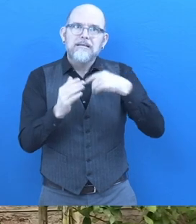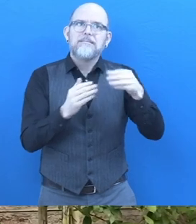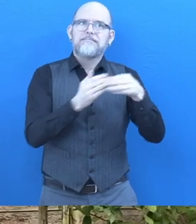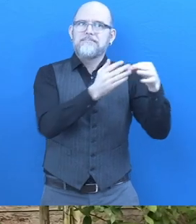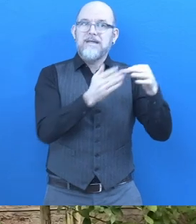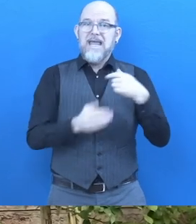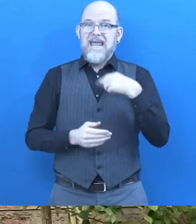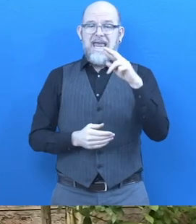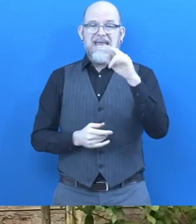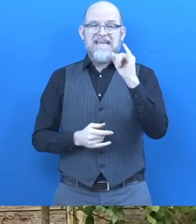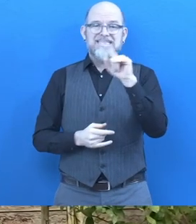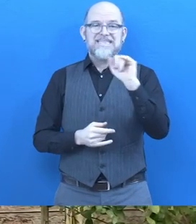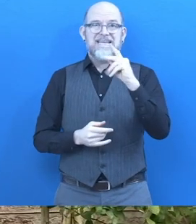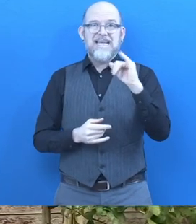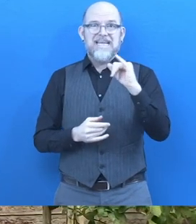model is